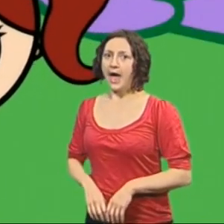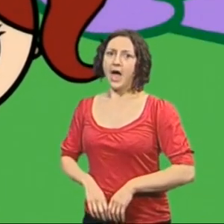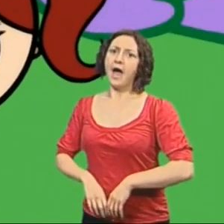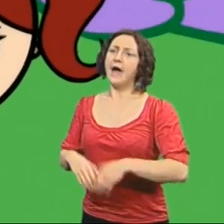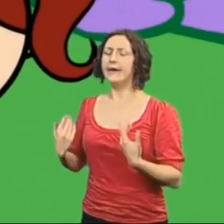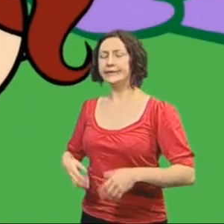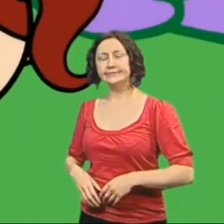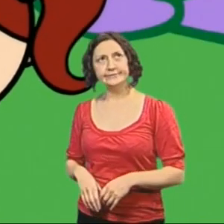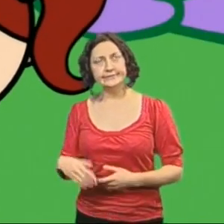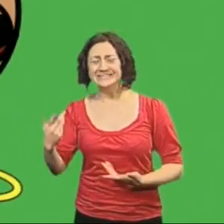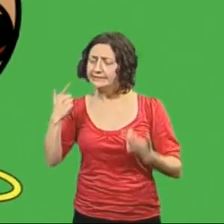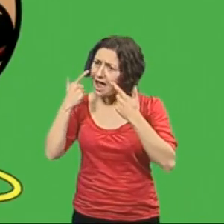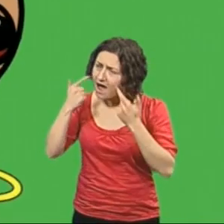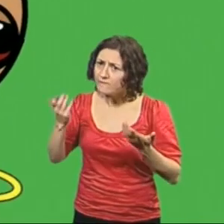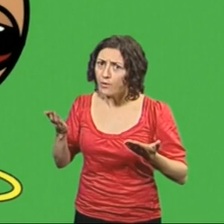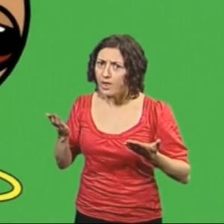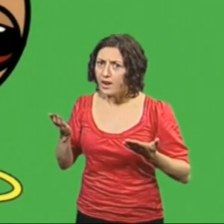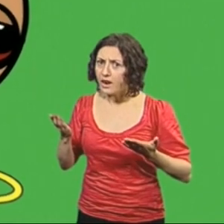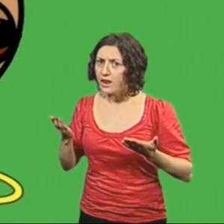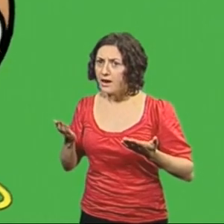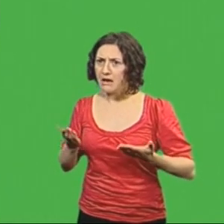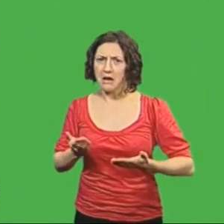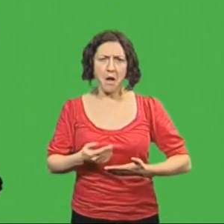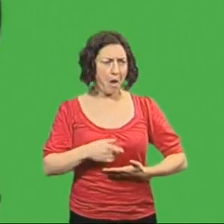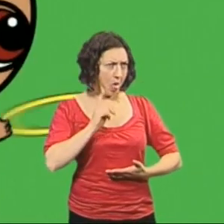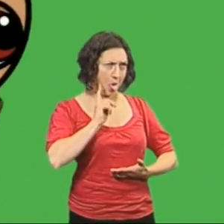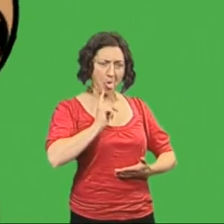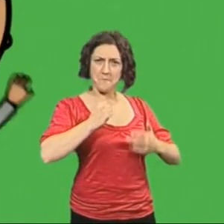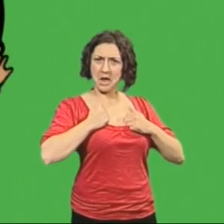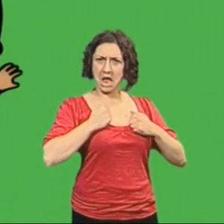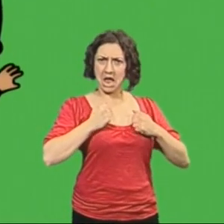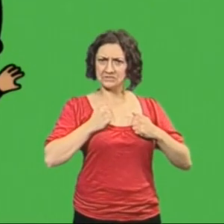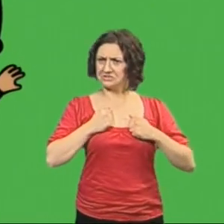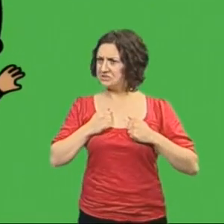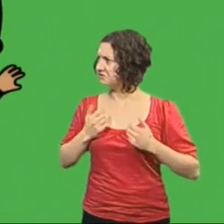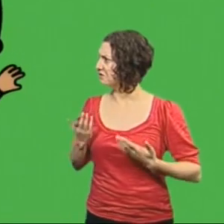just be careful, you two. We're always careful, Ellie.